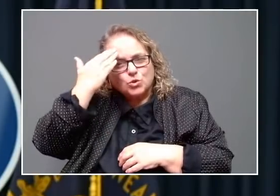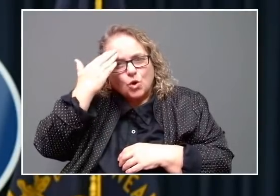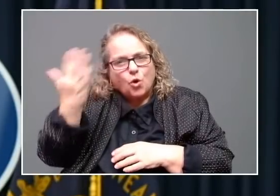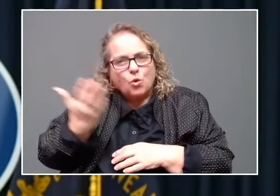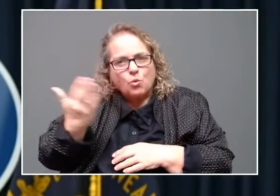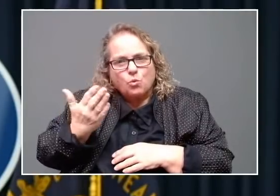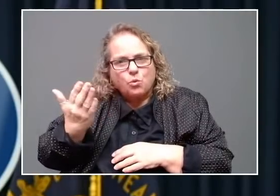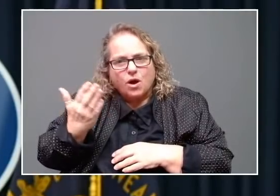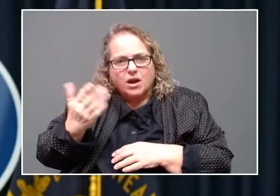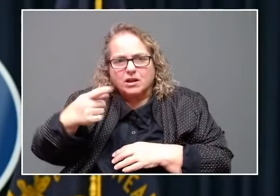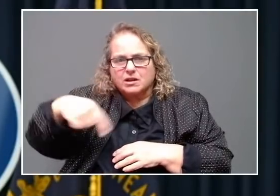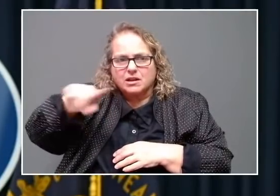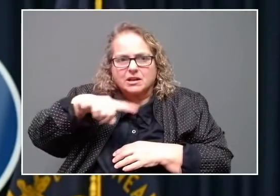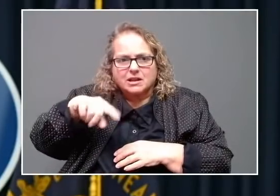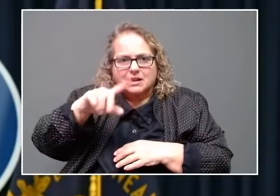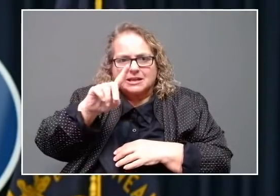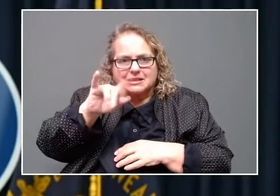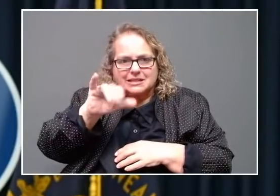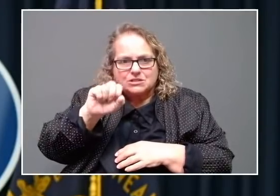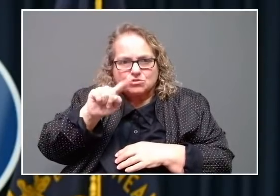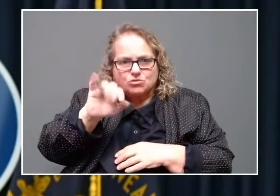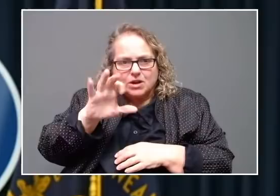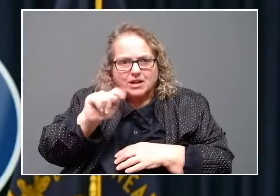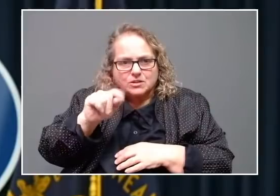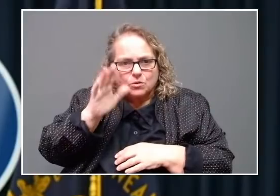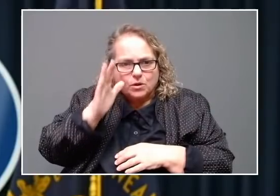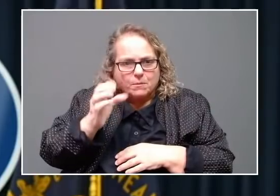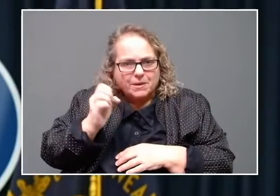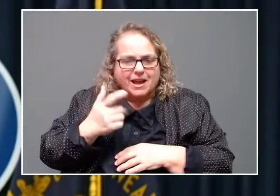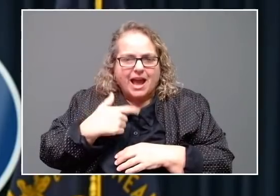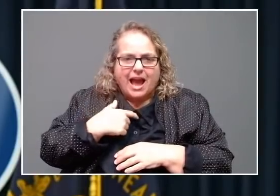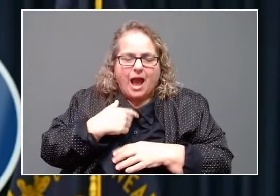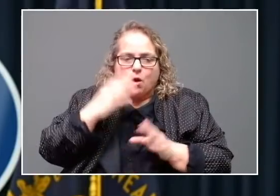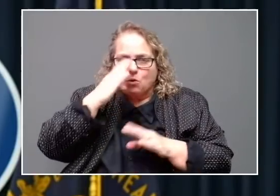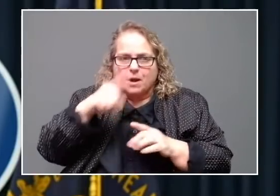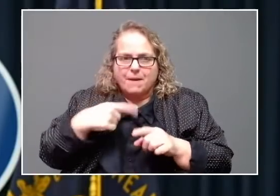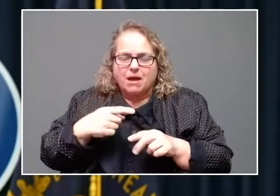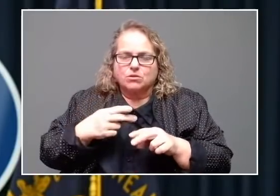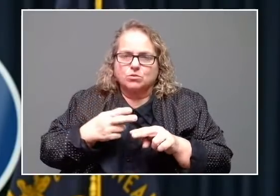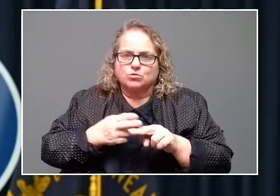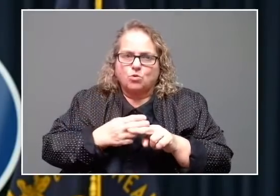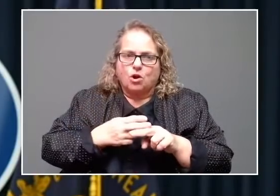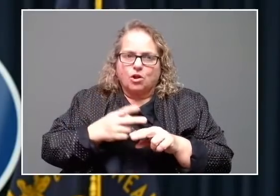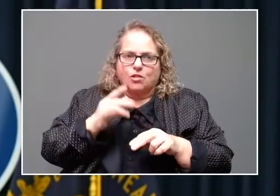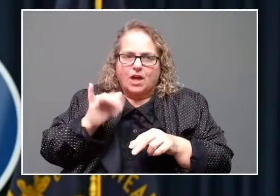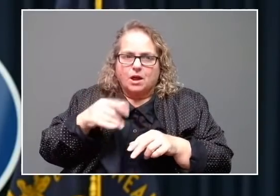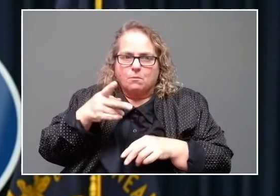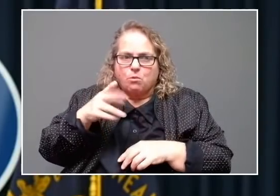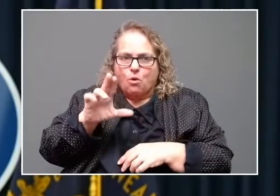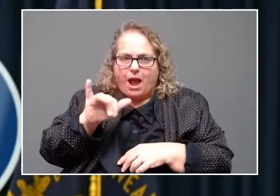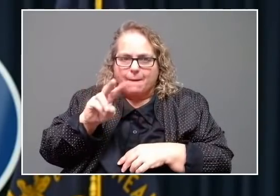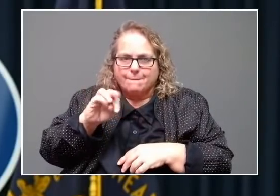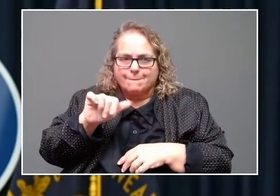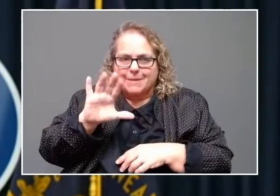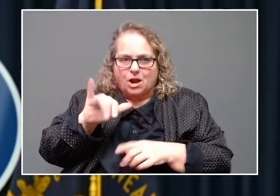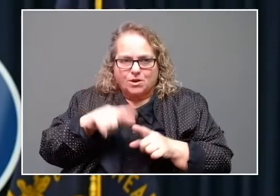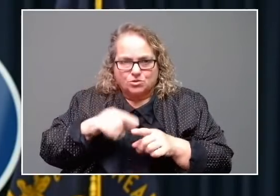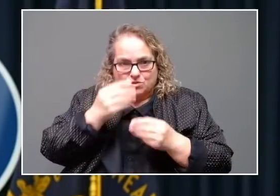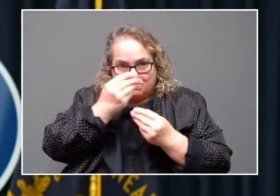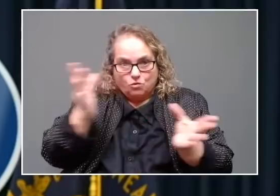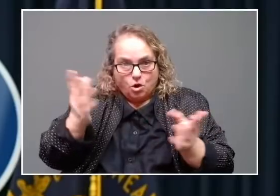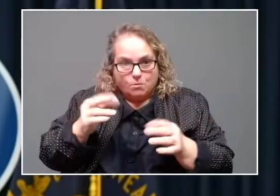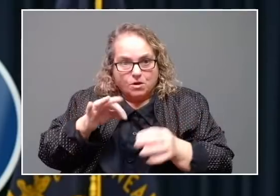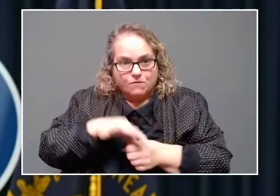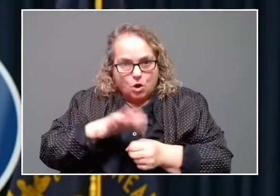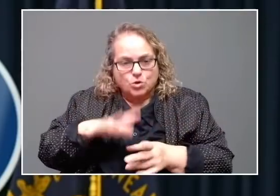going to be. I worry a little bit about how short the primary is, just for an opportunity to inform voters, but at least I know where they're coming